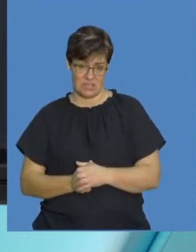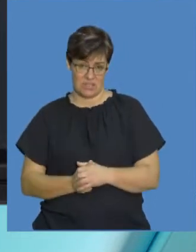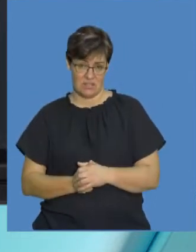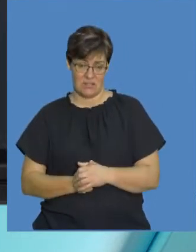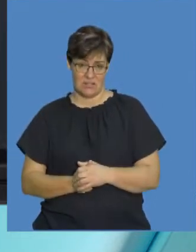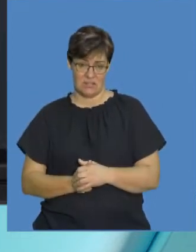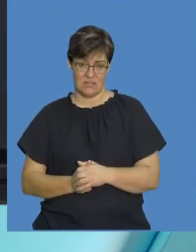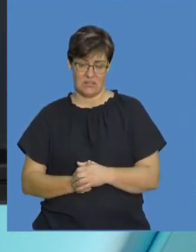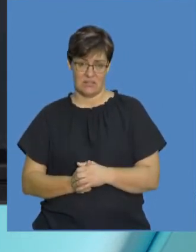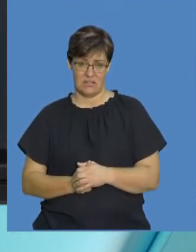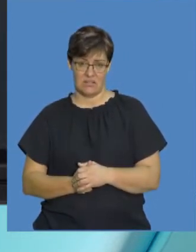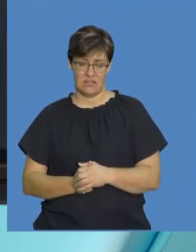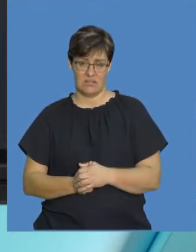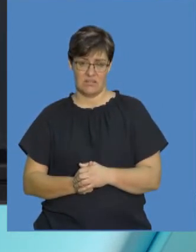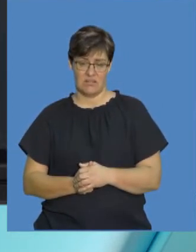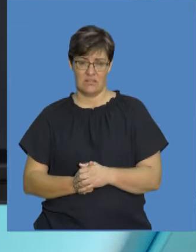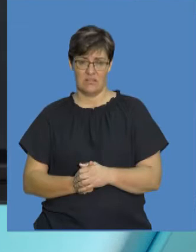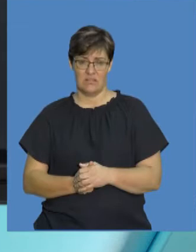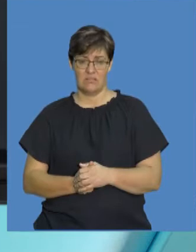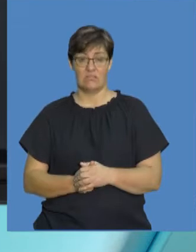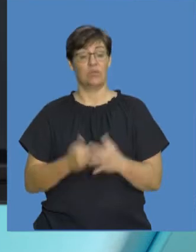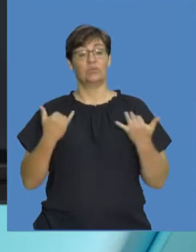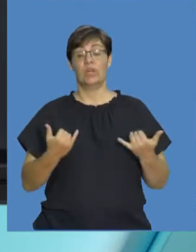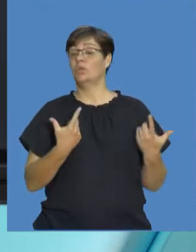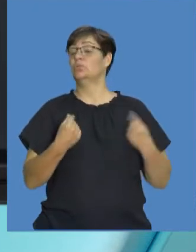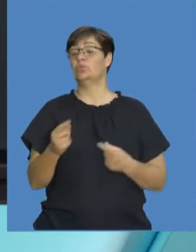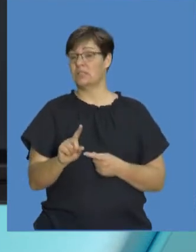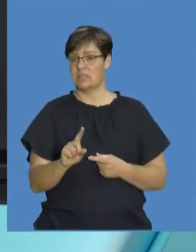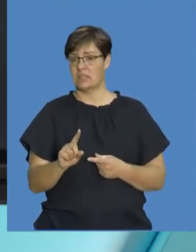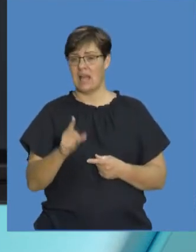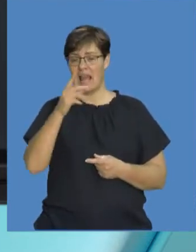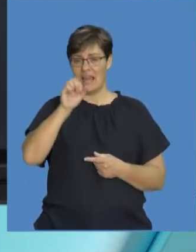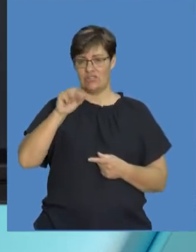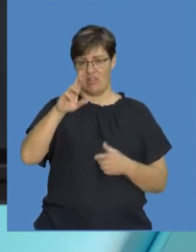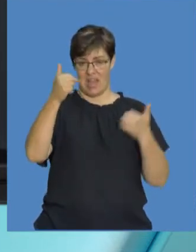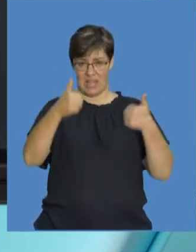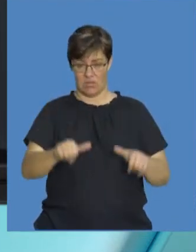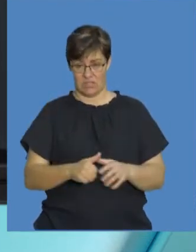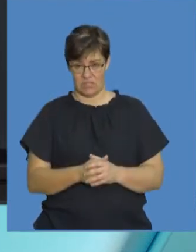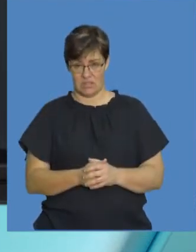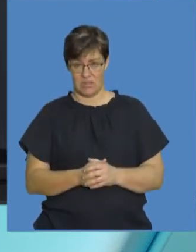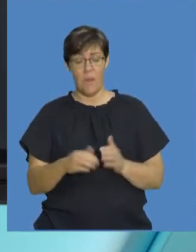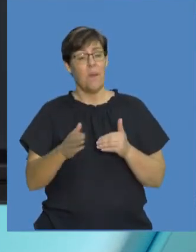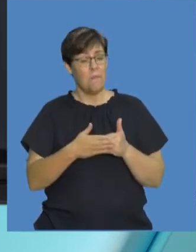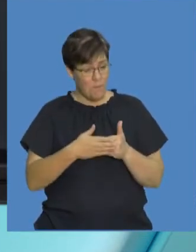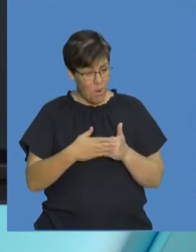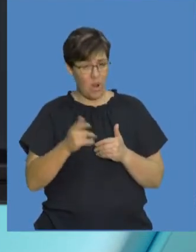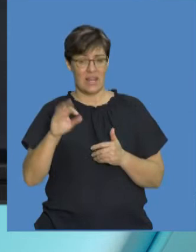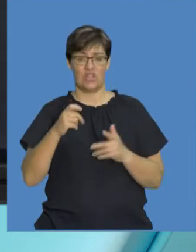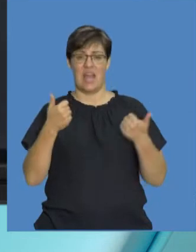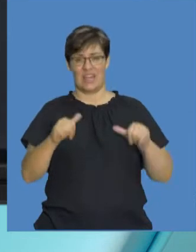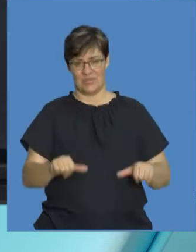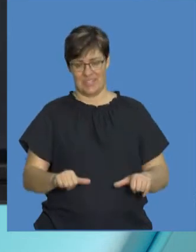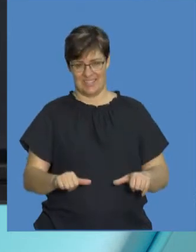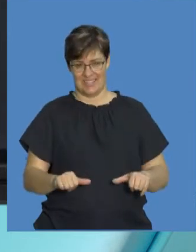in process account. Okay guys, so this, what we've done today are the ledger accounts. There are